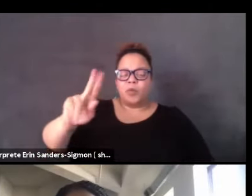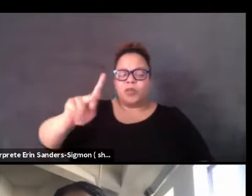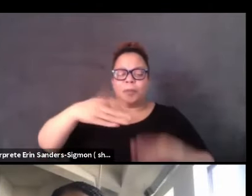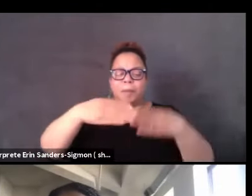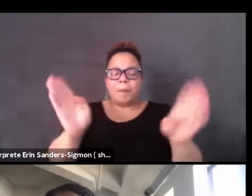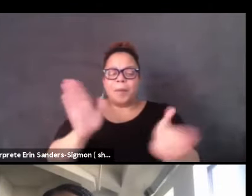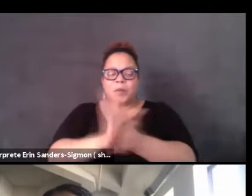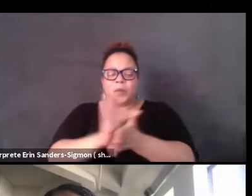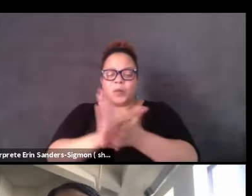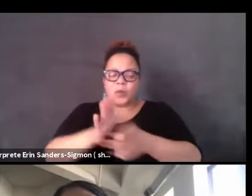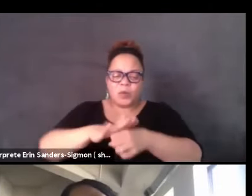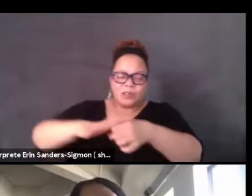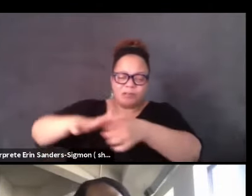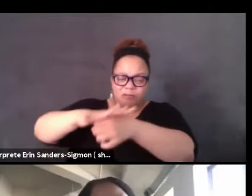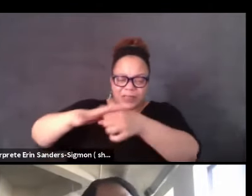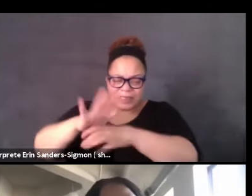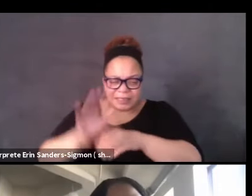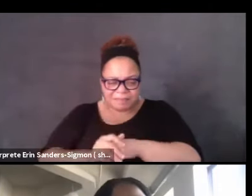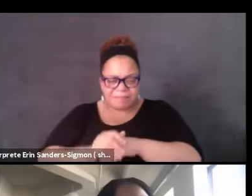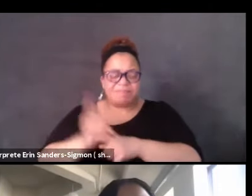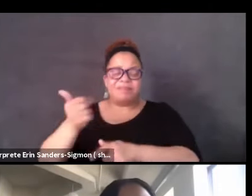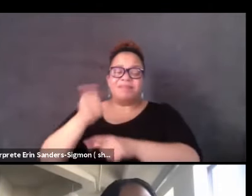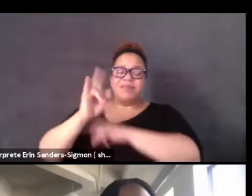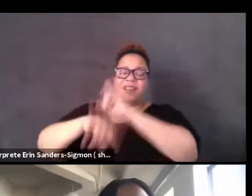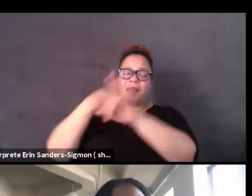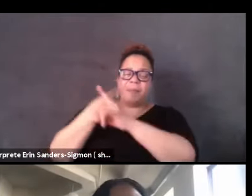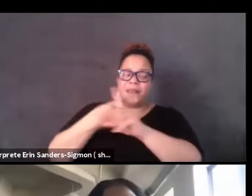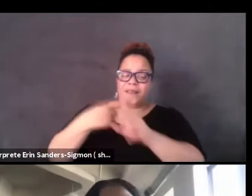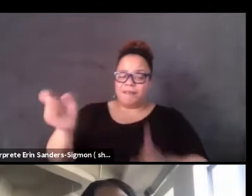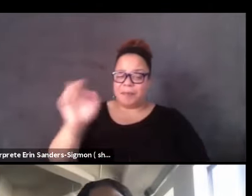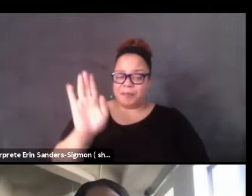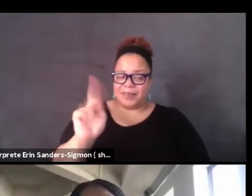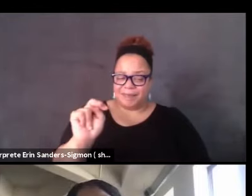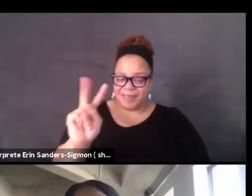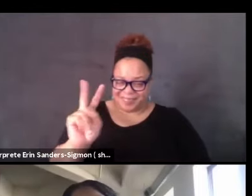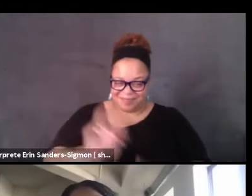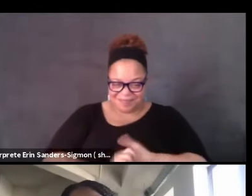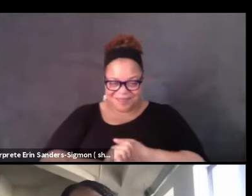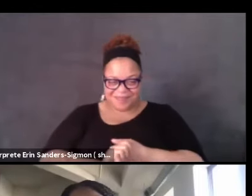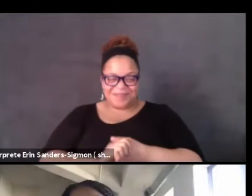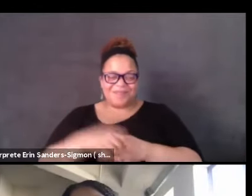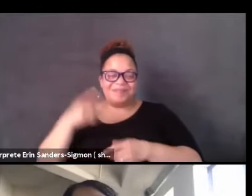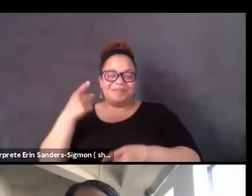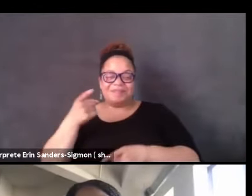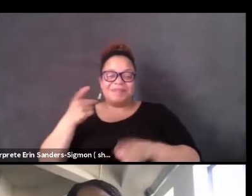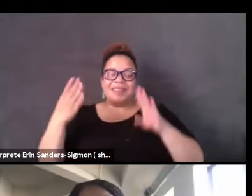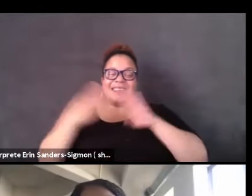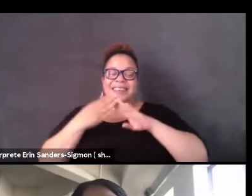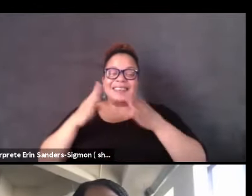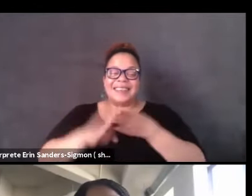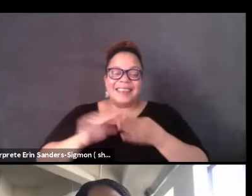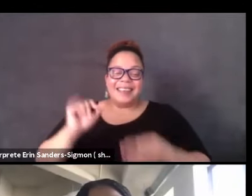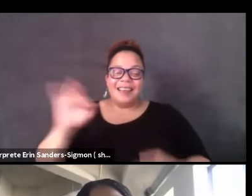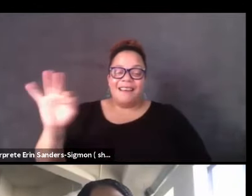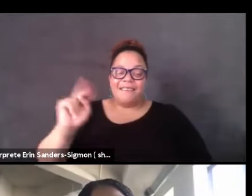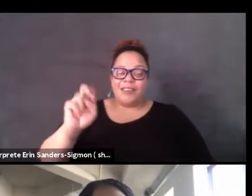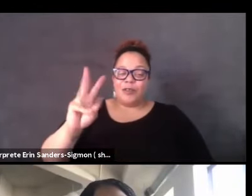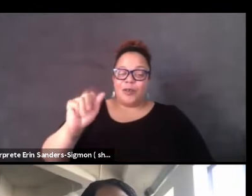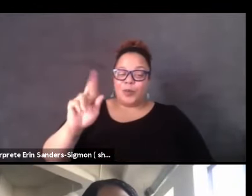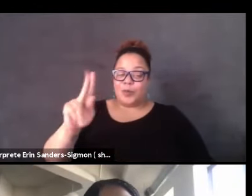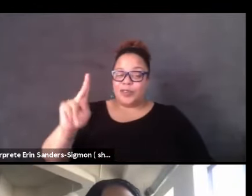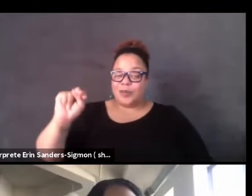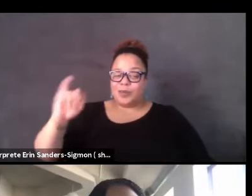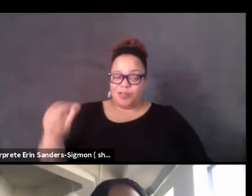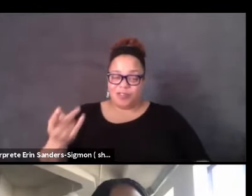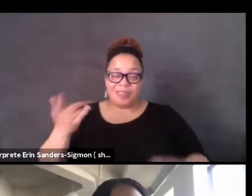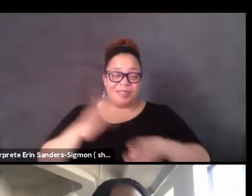but also as a coach. She is the City of Newark and Mayor Ross Baraka and the Newark Public Library, has contributed work in archives